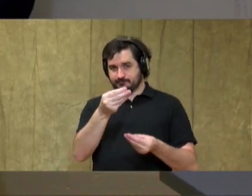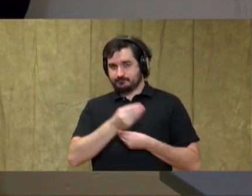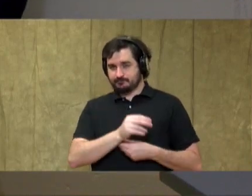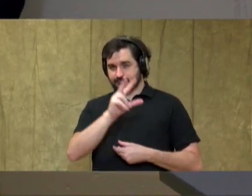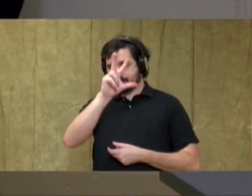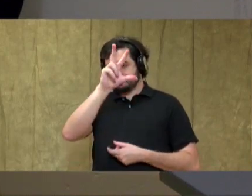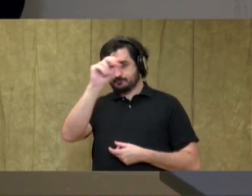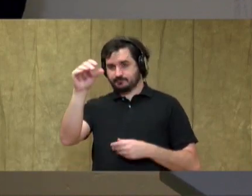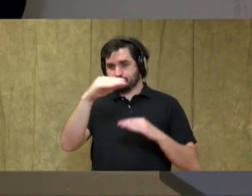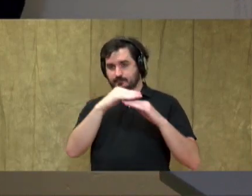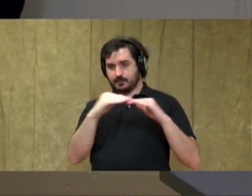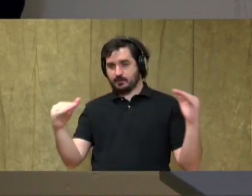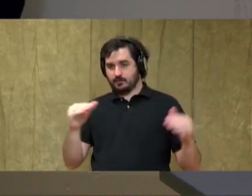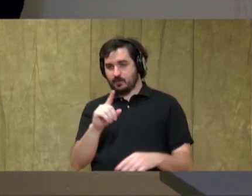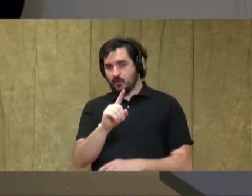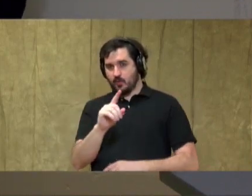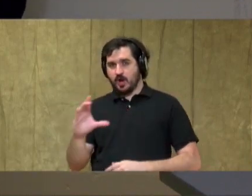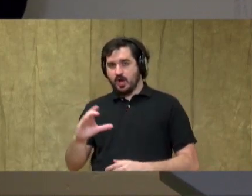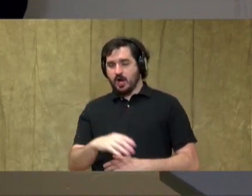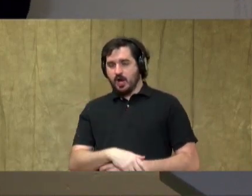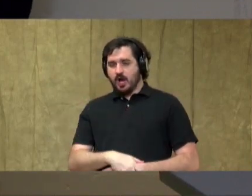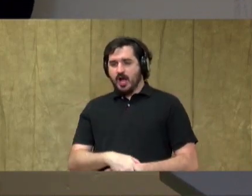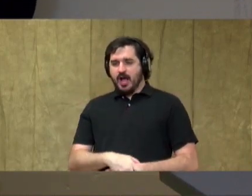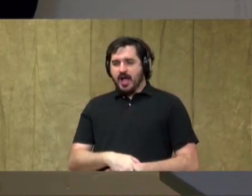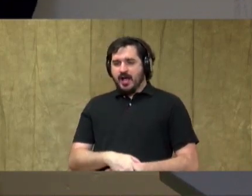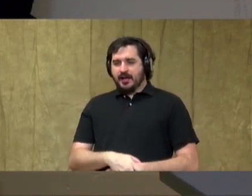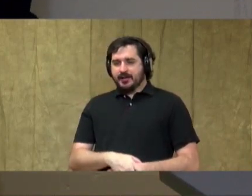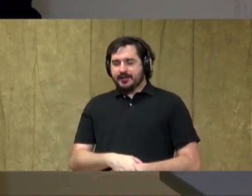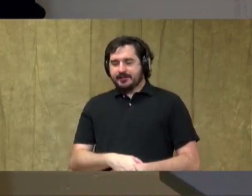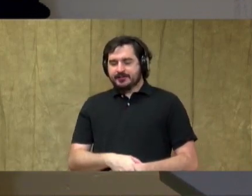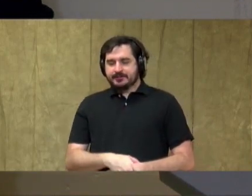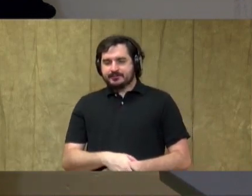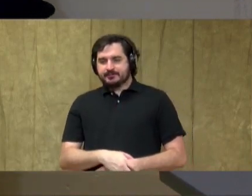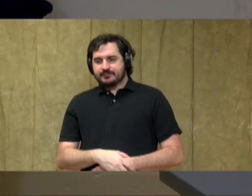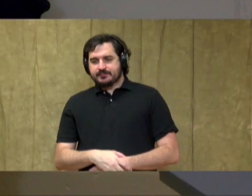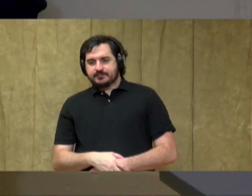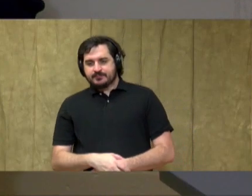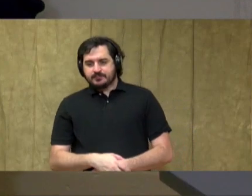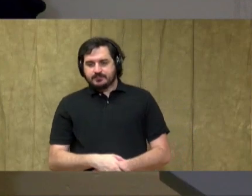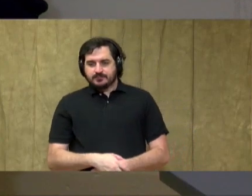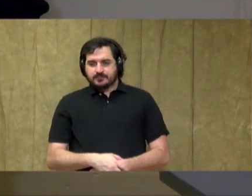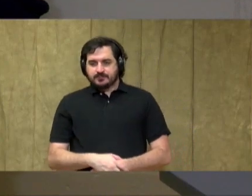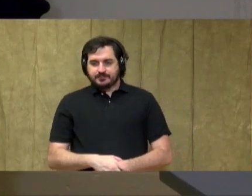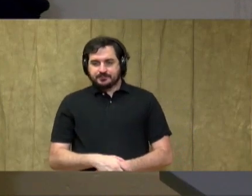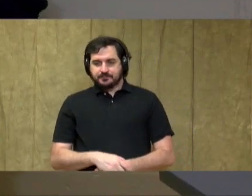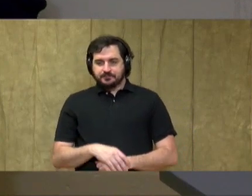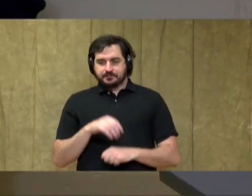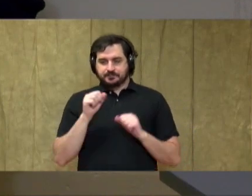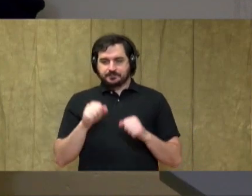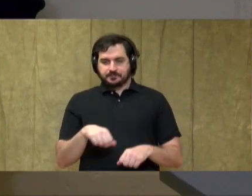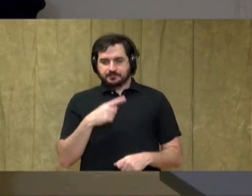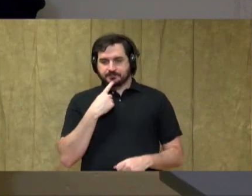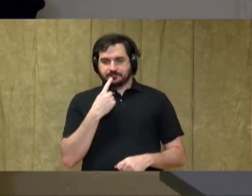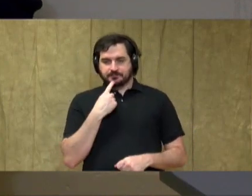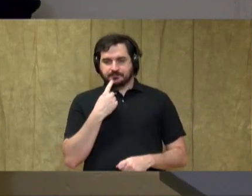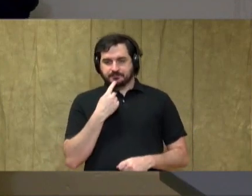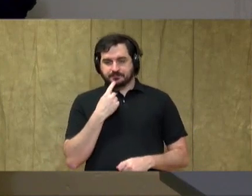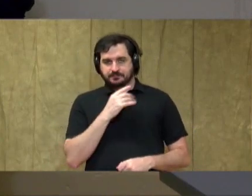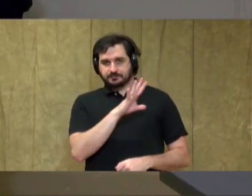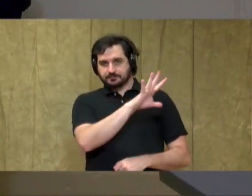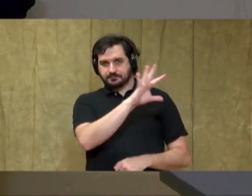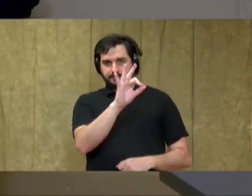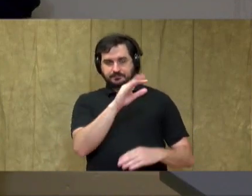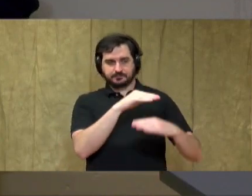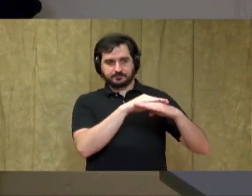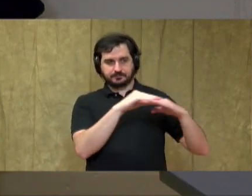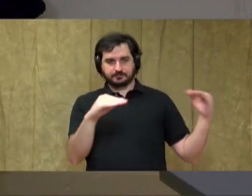is 30. 10 times 10 is 100. So I could say,